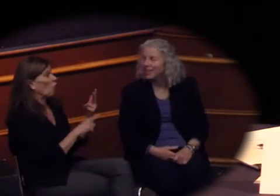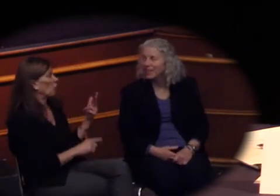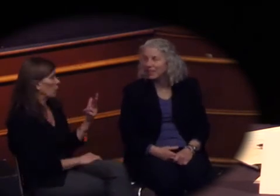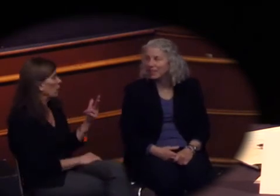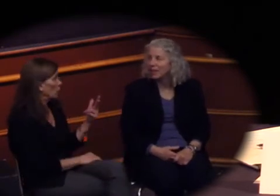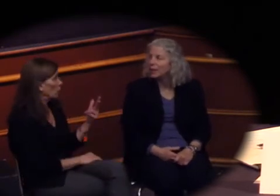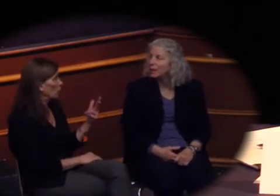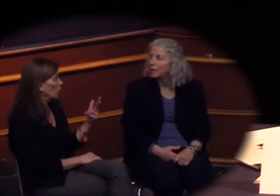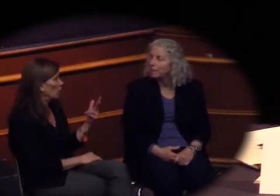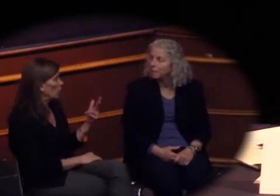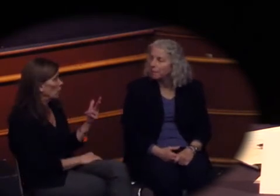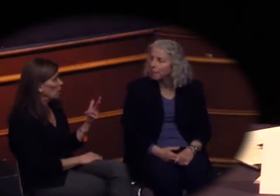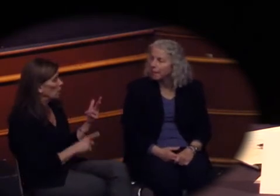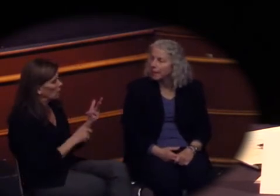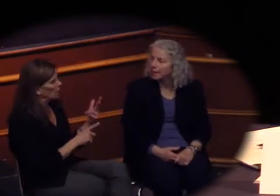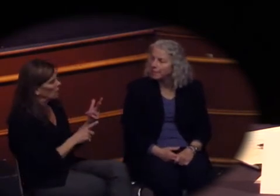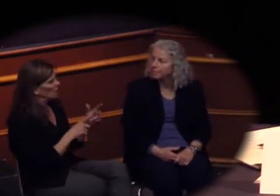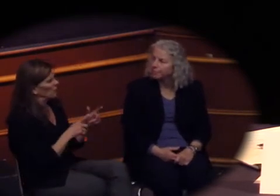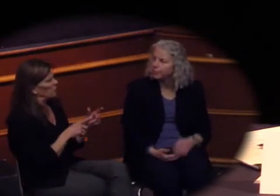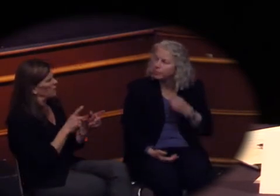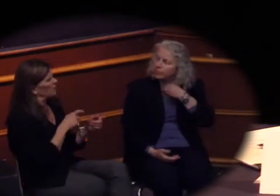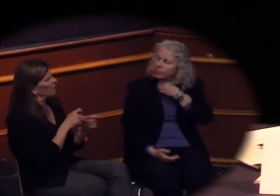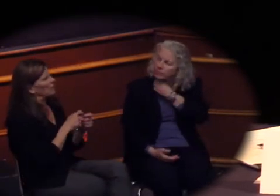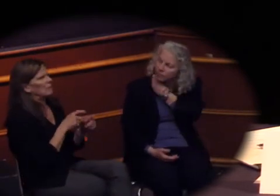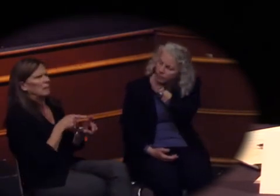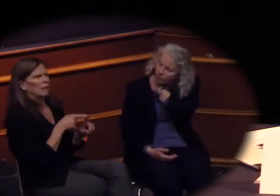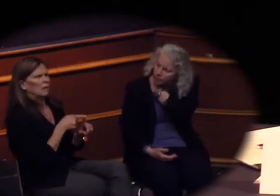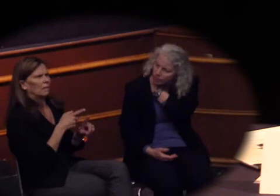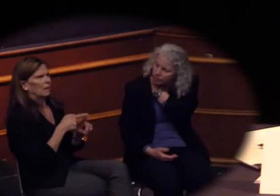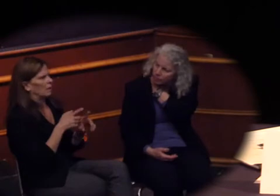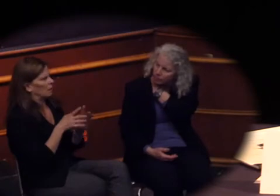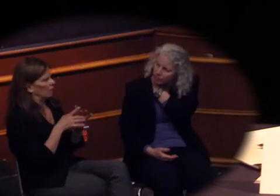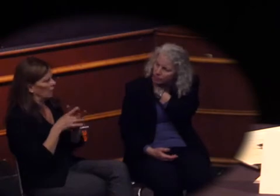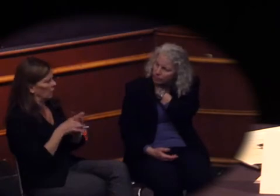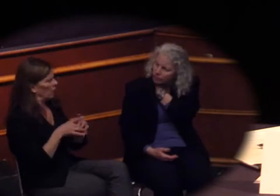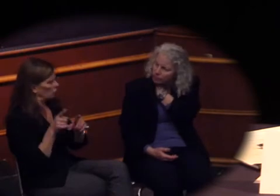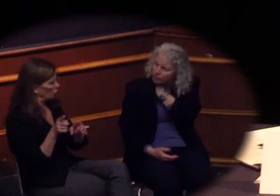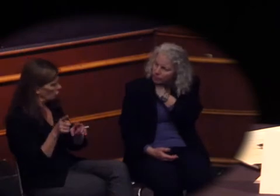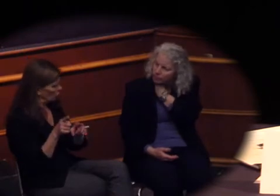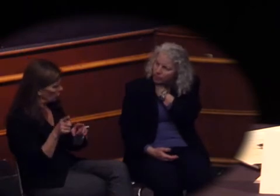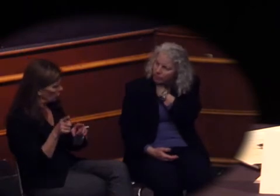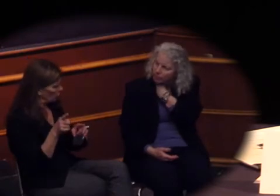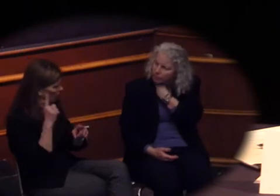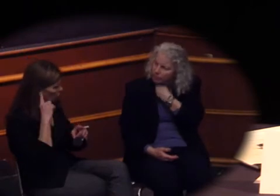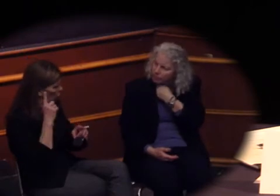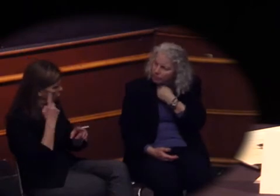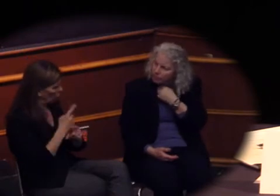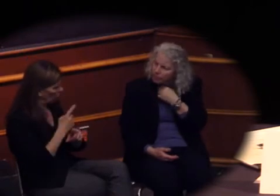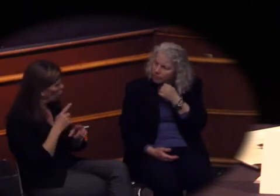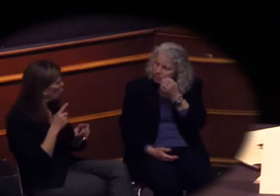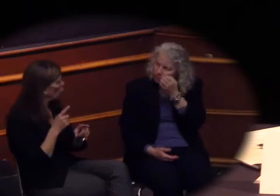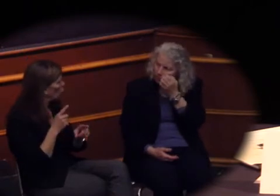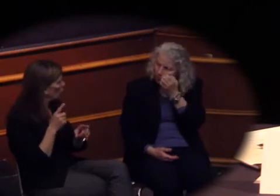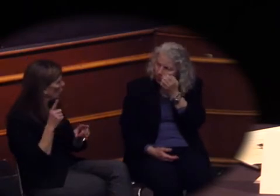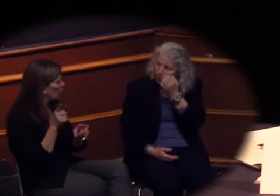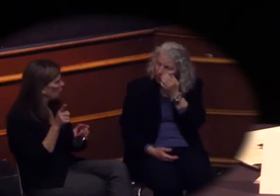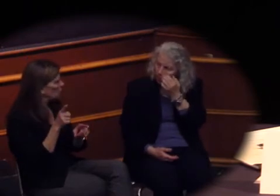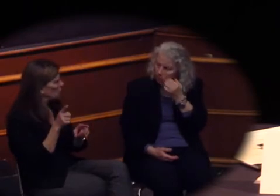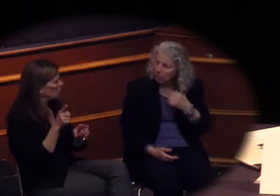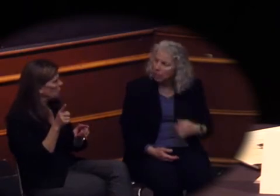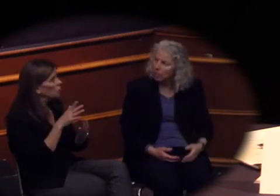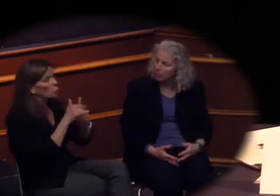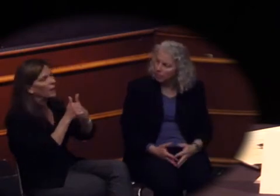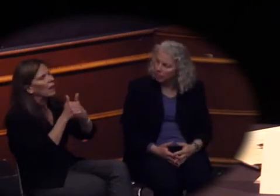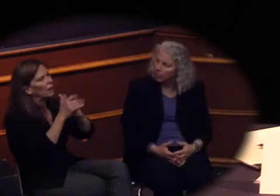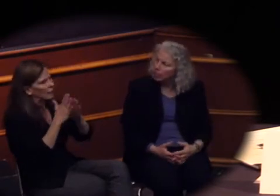Specifically in reaction to, I believe I heard Mayor Warren correctly when he said that he would be a leader on asking at least